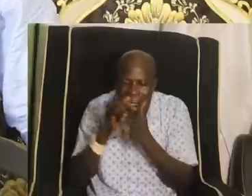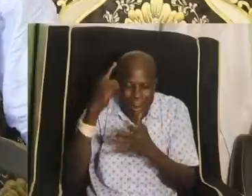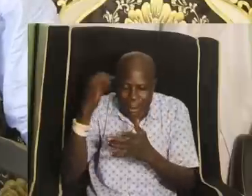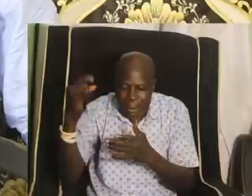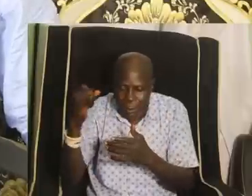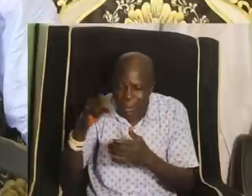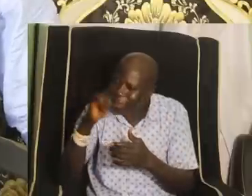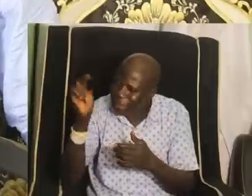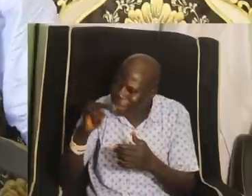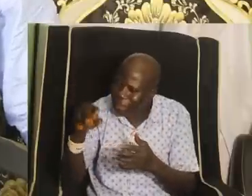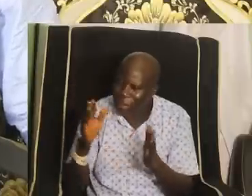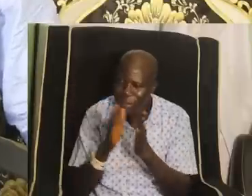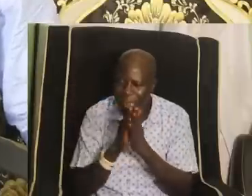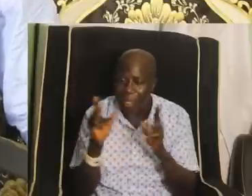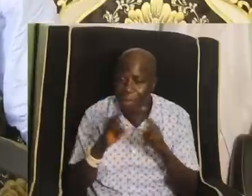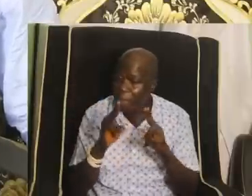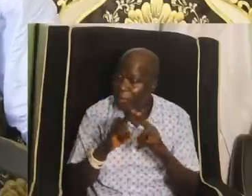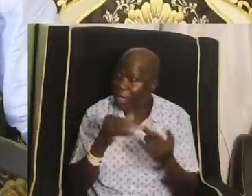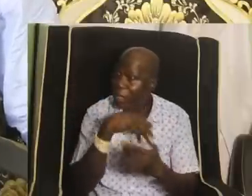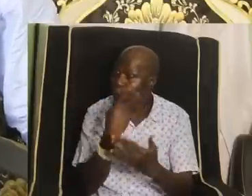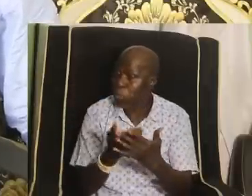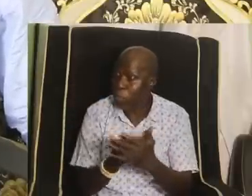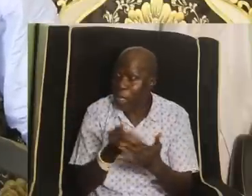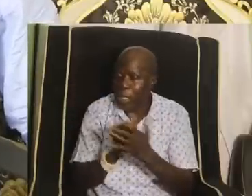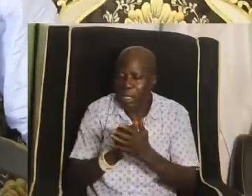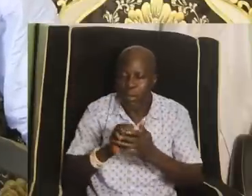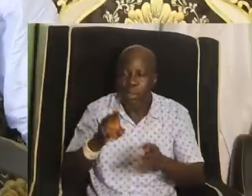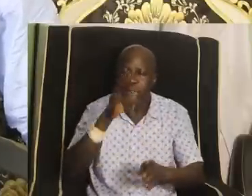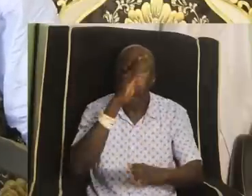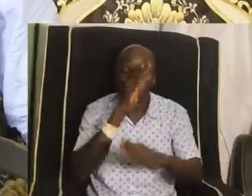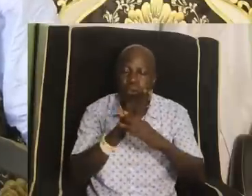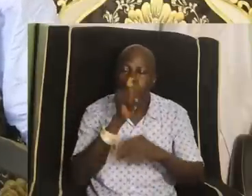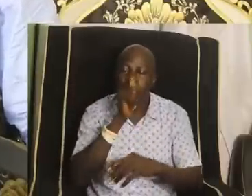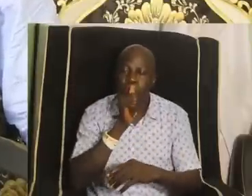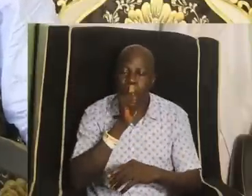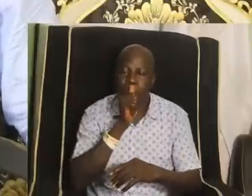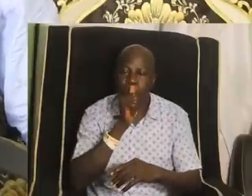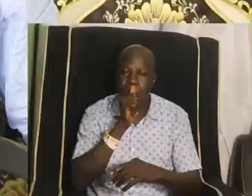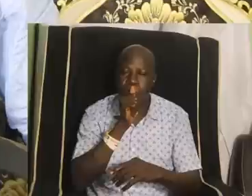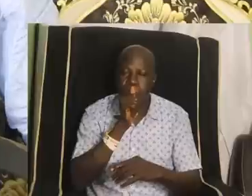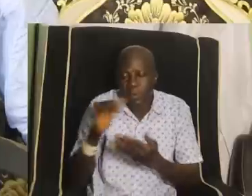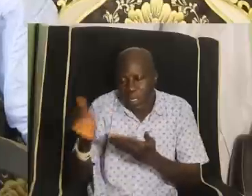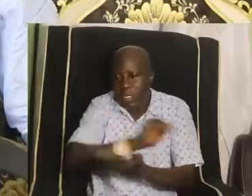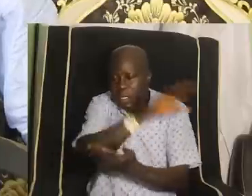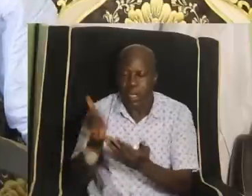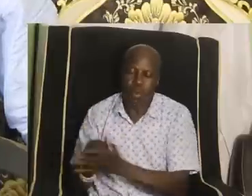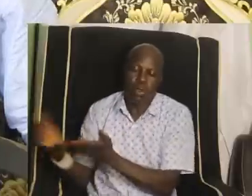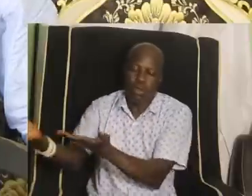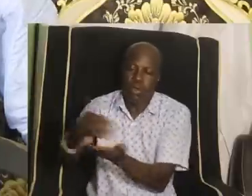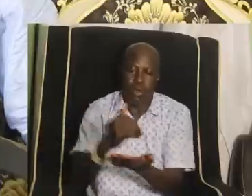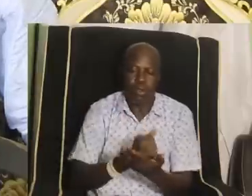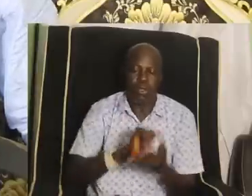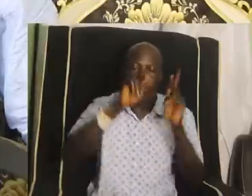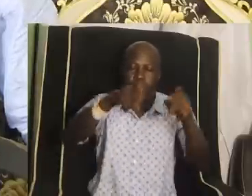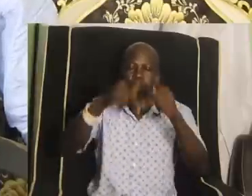That dream, this prayer, won't he demoted? He has been demoted. Won't buy power. They will take